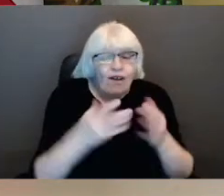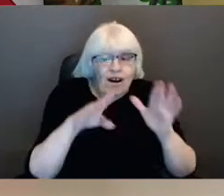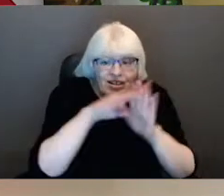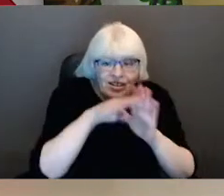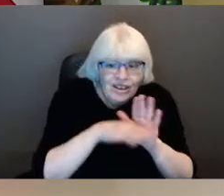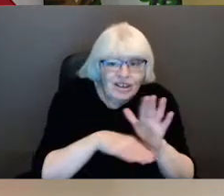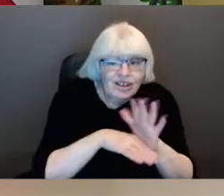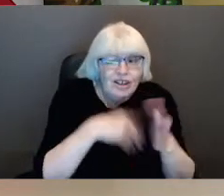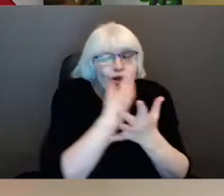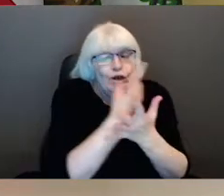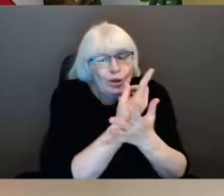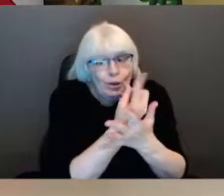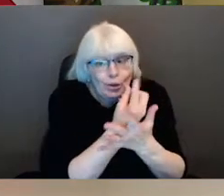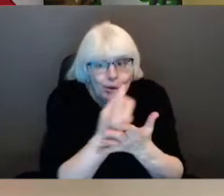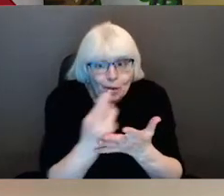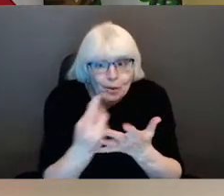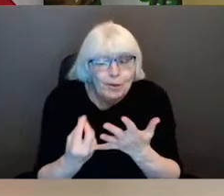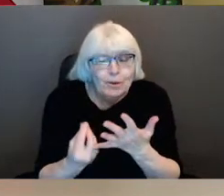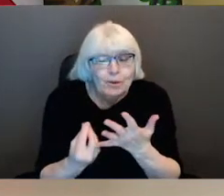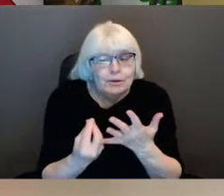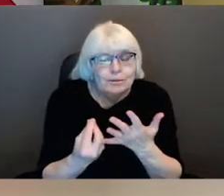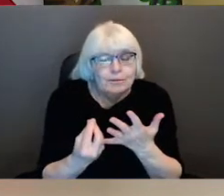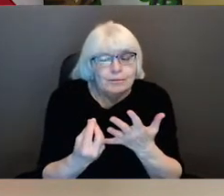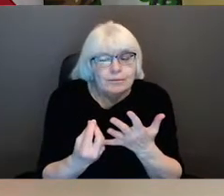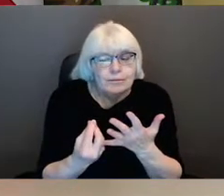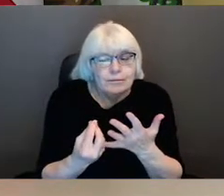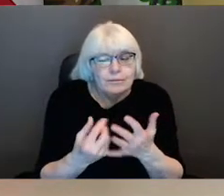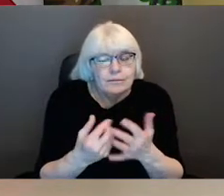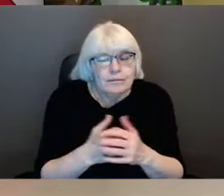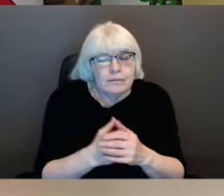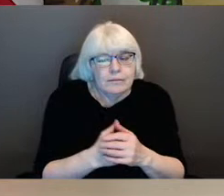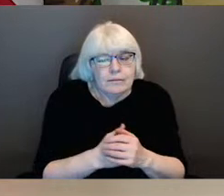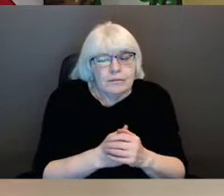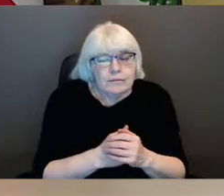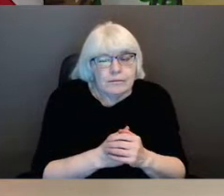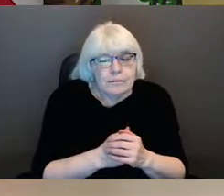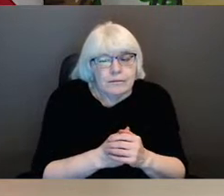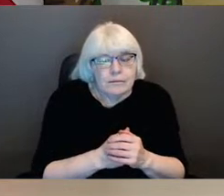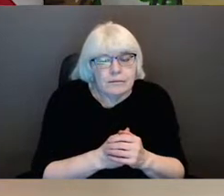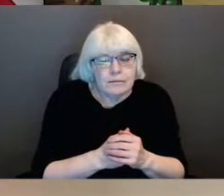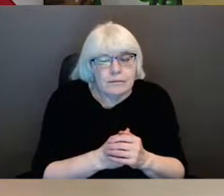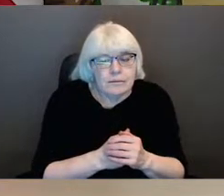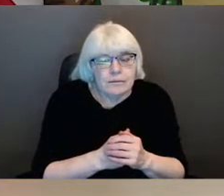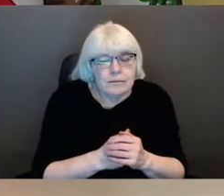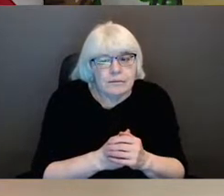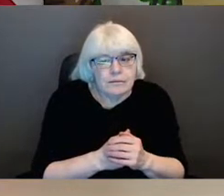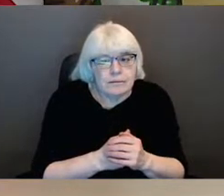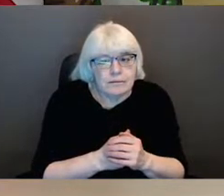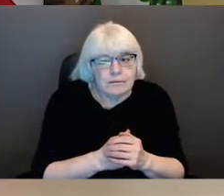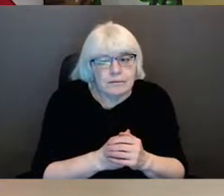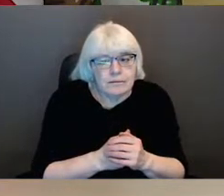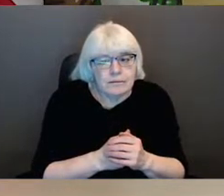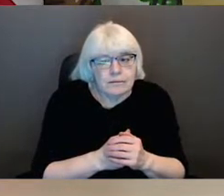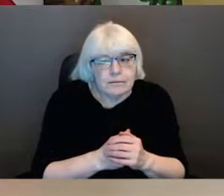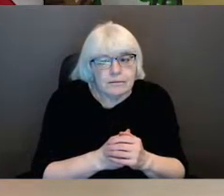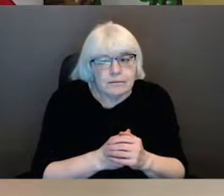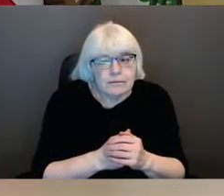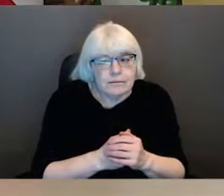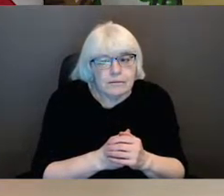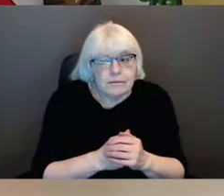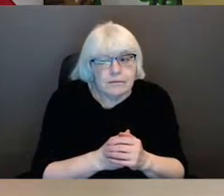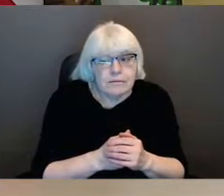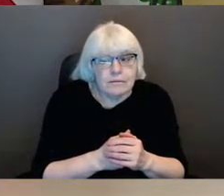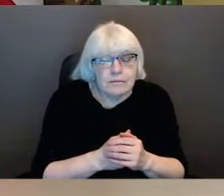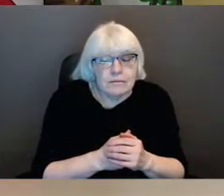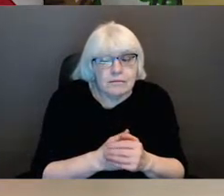certainly a lot of these, it would be one of the other measures that will be phased out over the next couple of months, but it wouldn't be